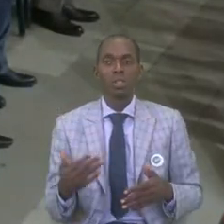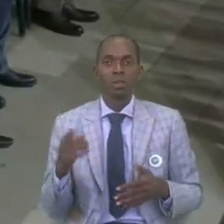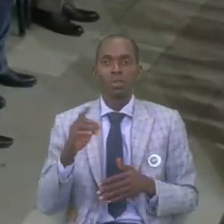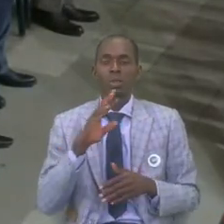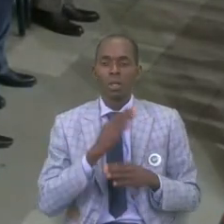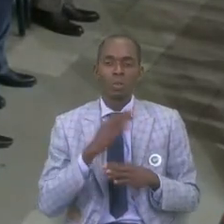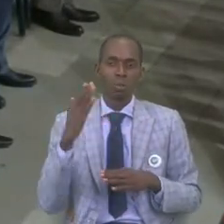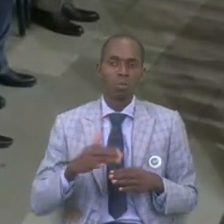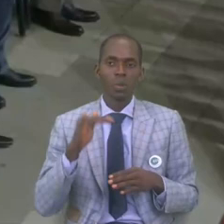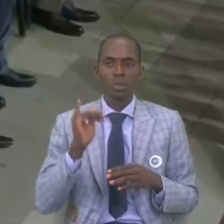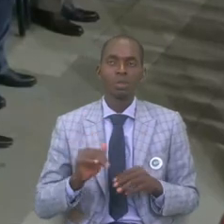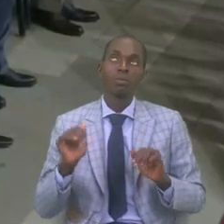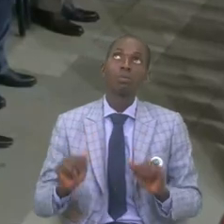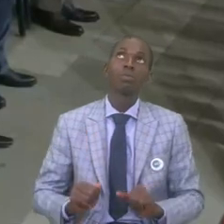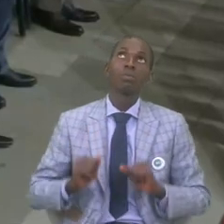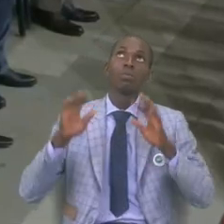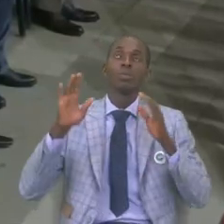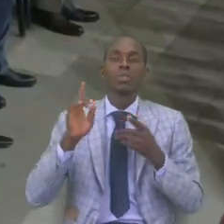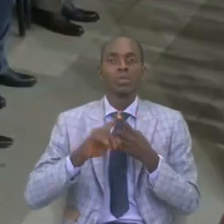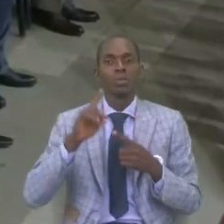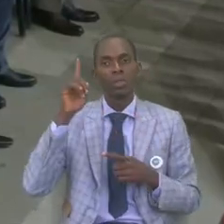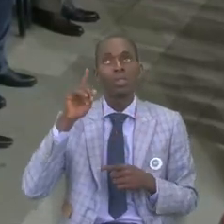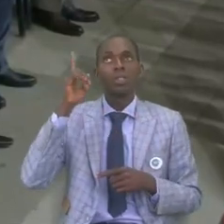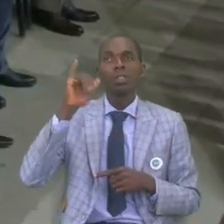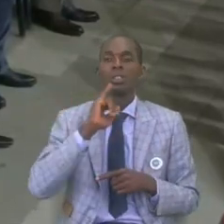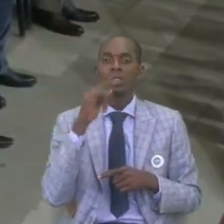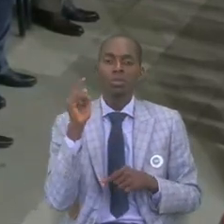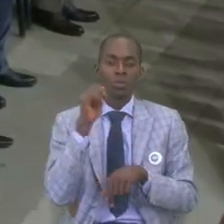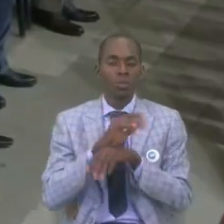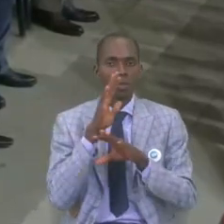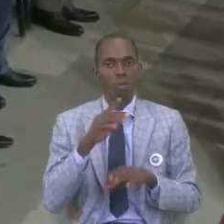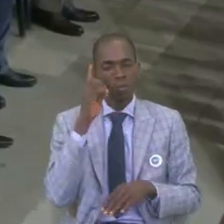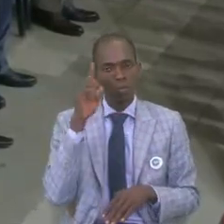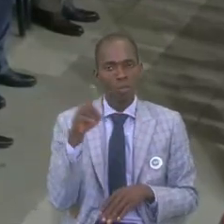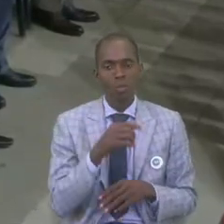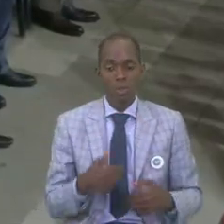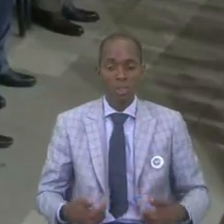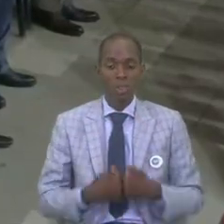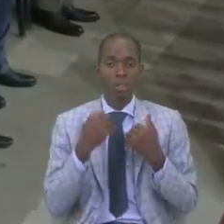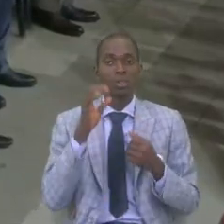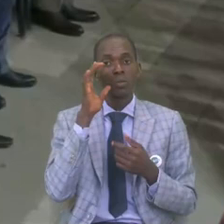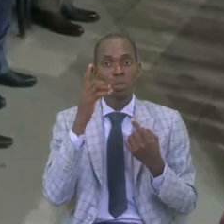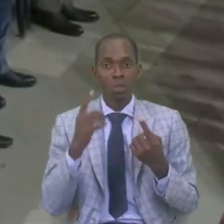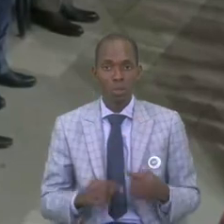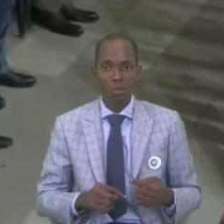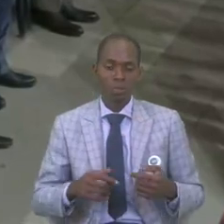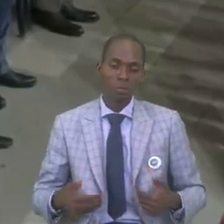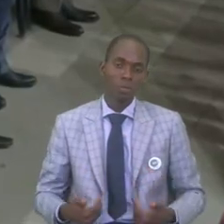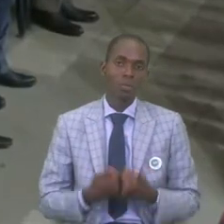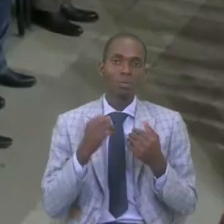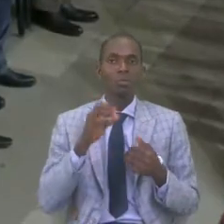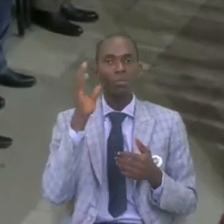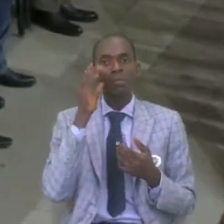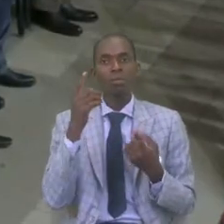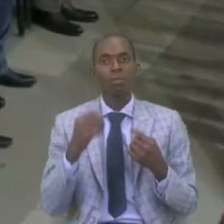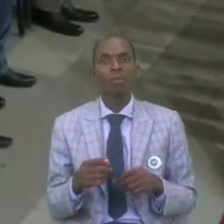submissive unto him. He is the overcomer for you. Challenges will come. Challenges will come. But